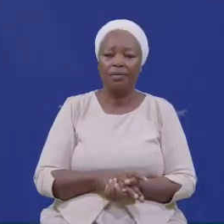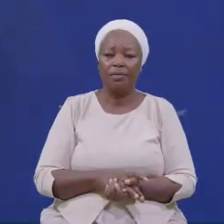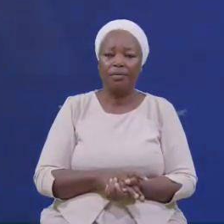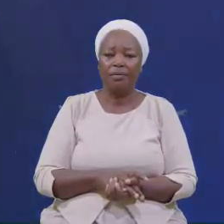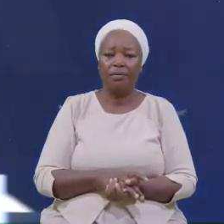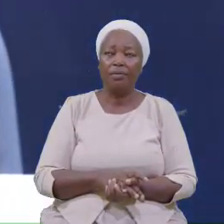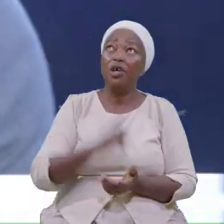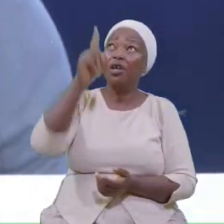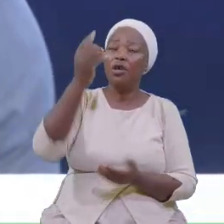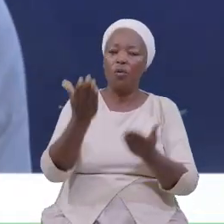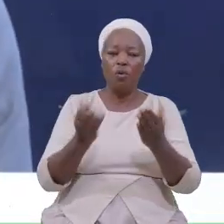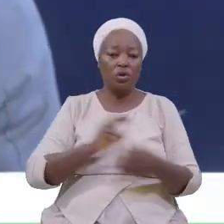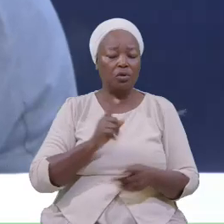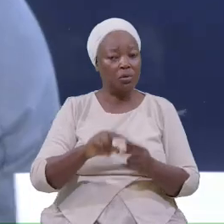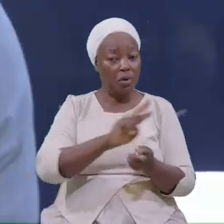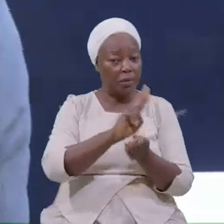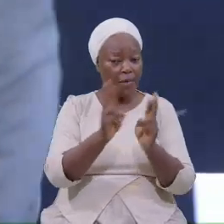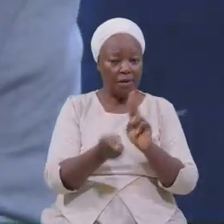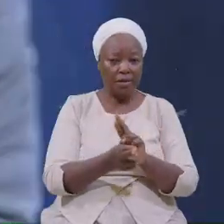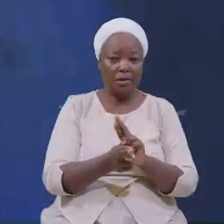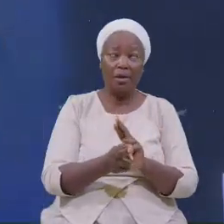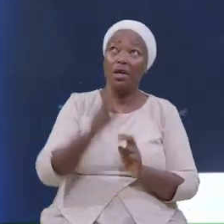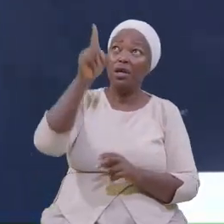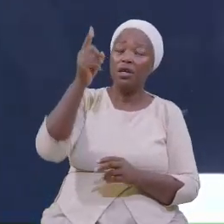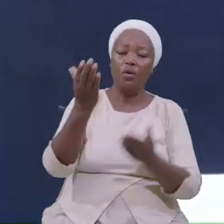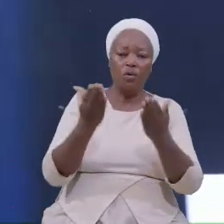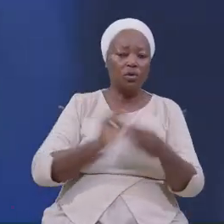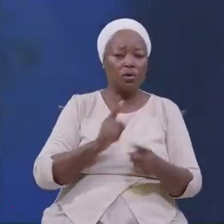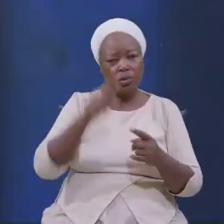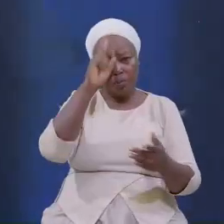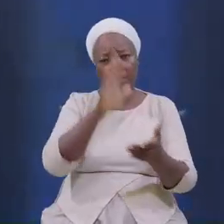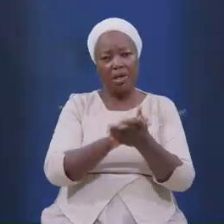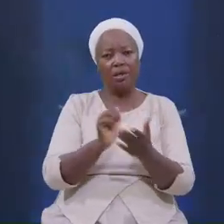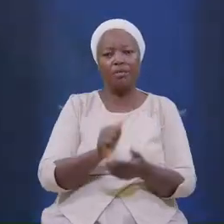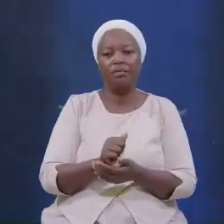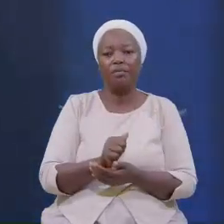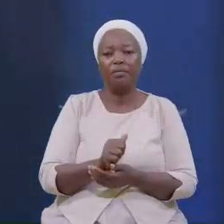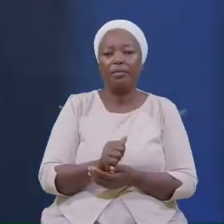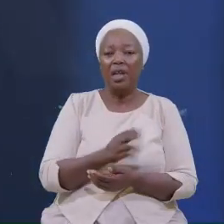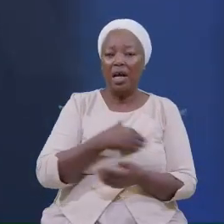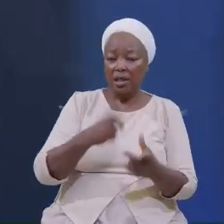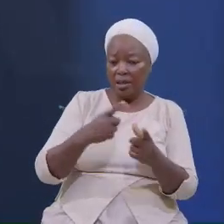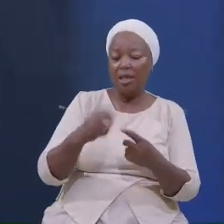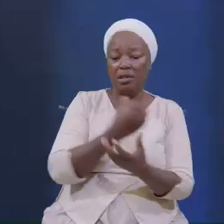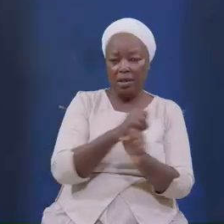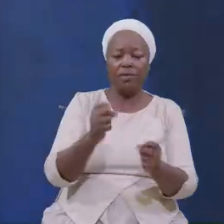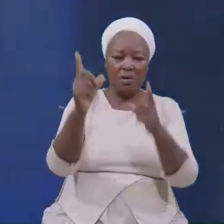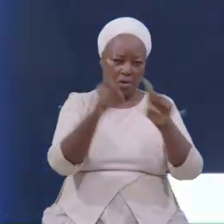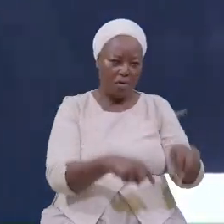He wants us to repent. He wants us to believe. And then salvation